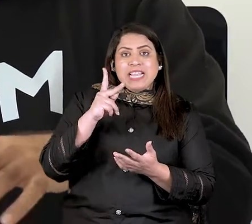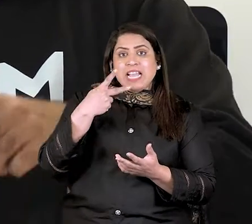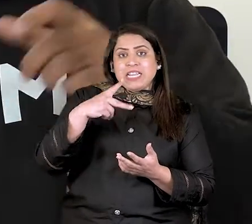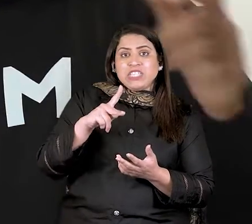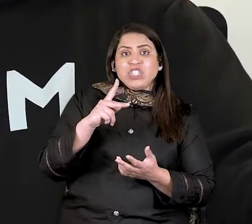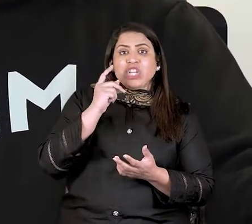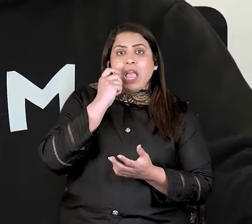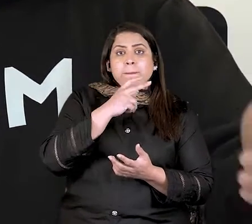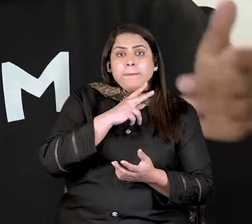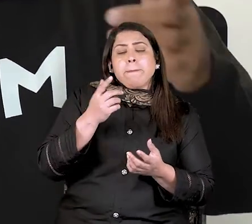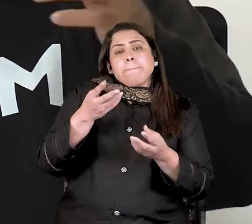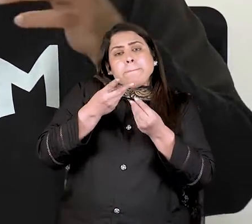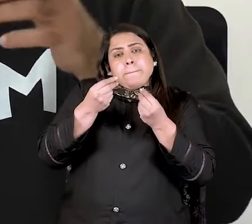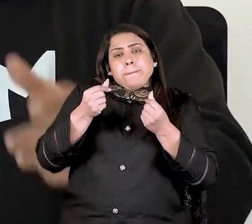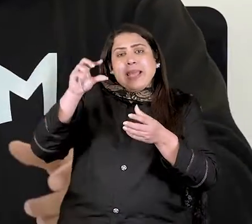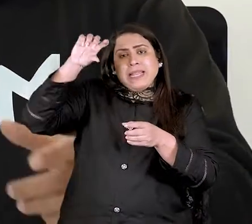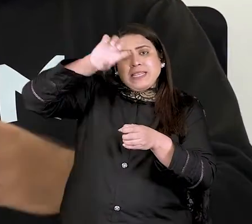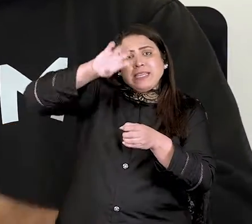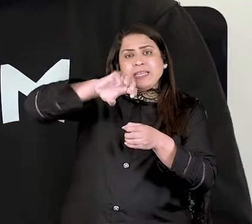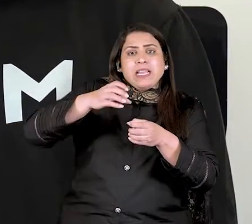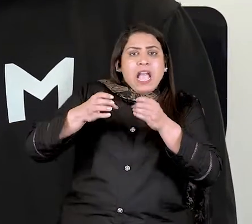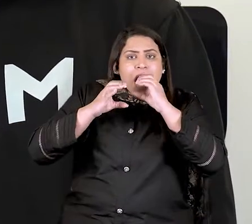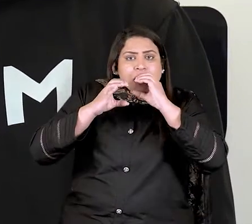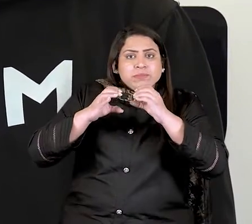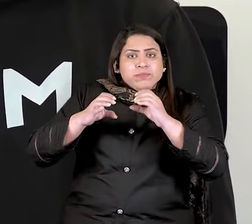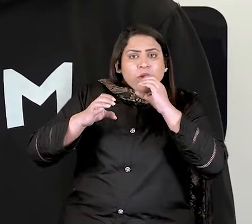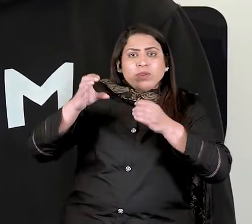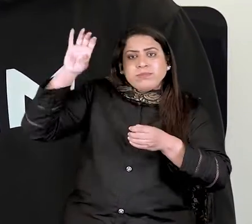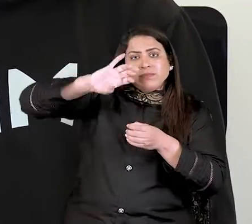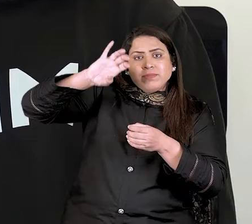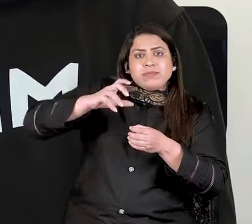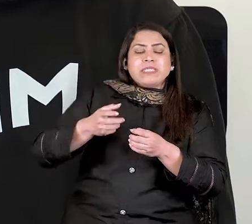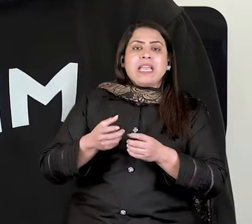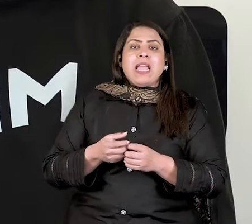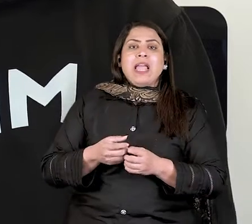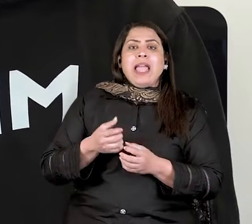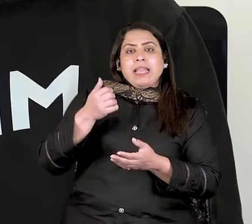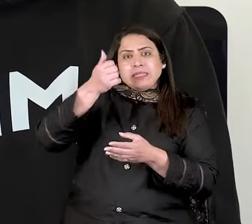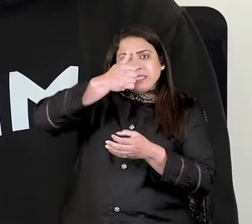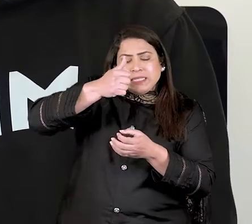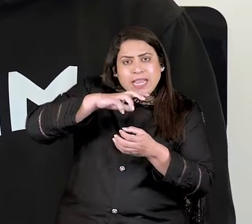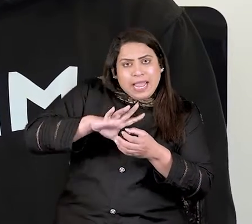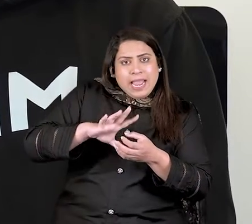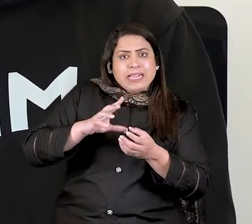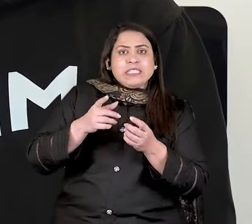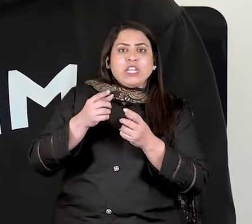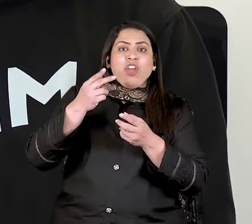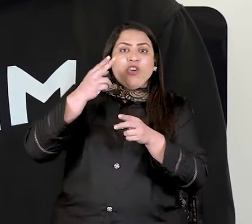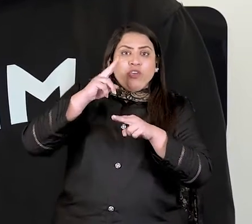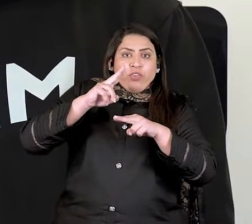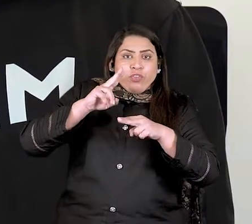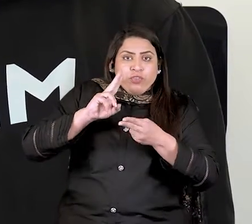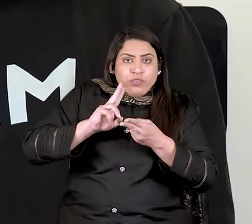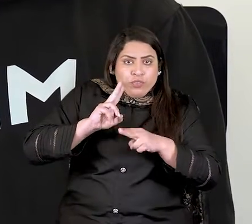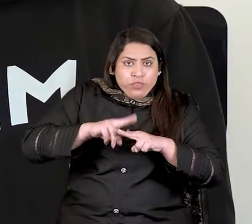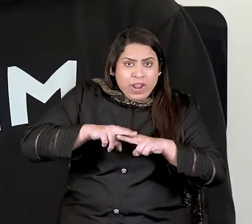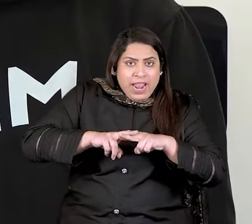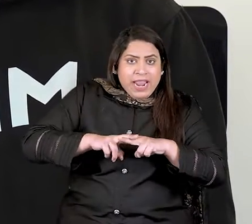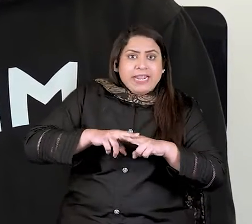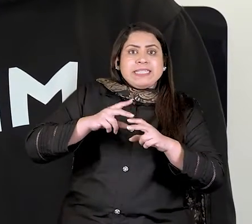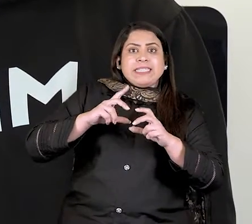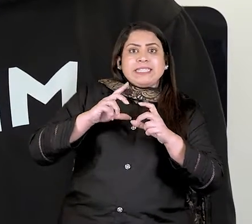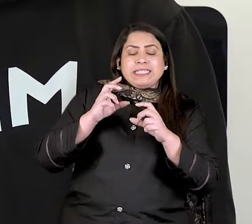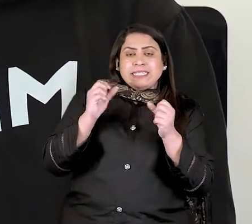like on the griddle, this, that, and then Kashif tried the burger. Making sausage, doing all that and then that was